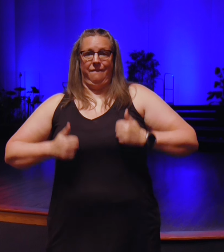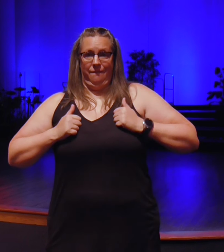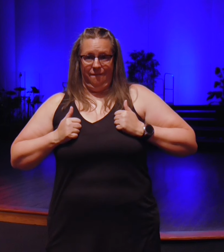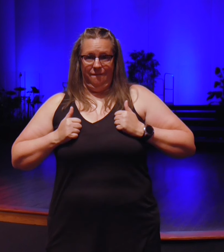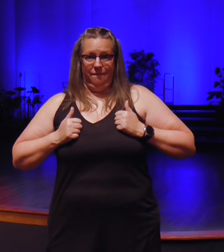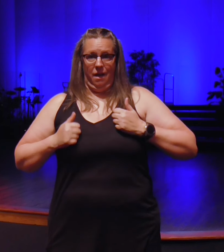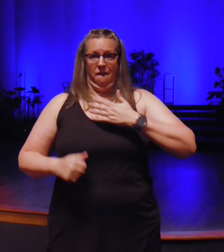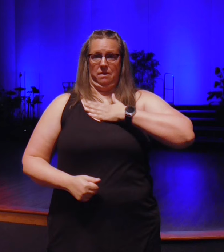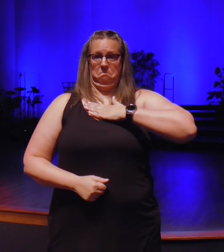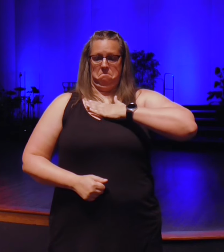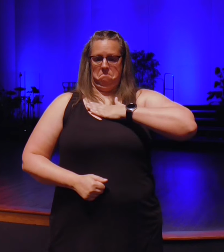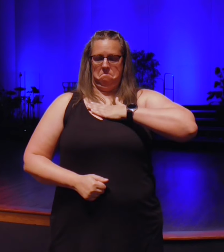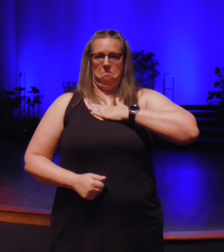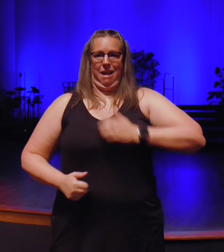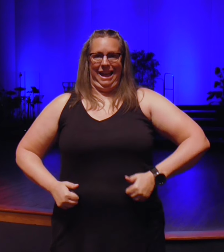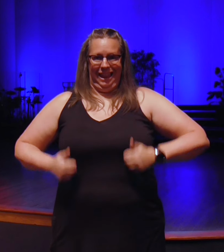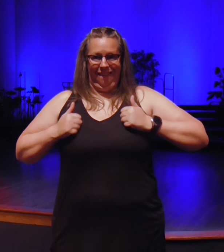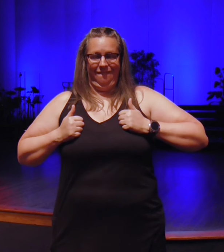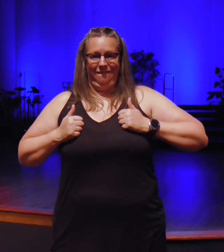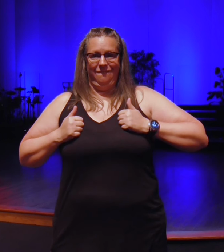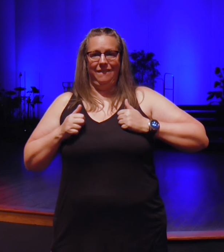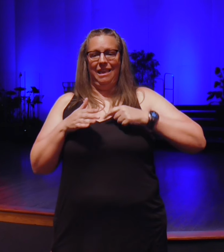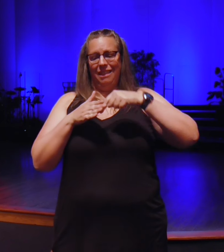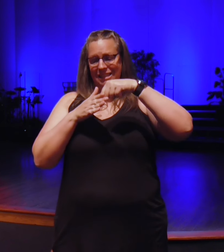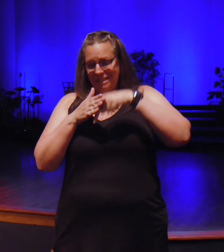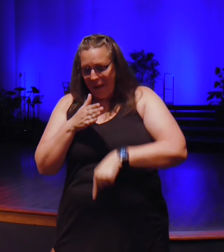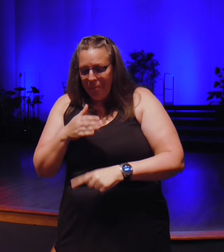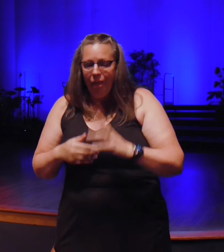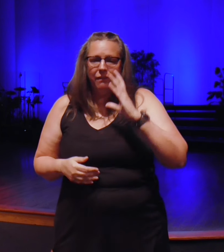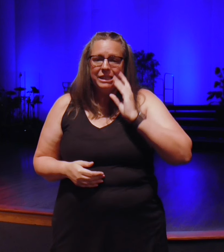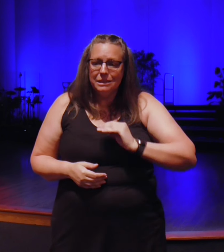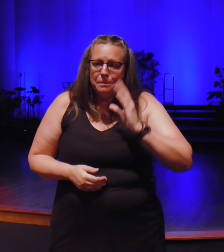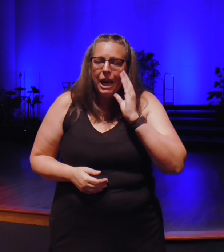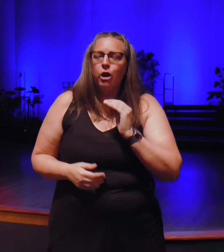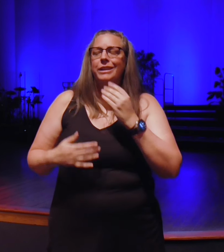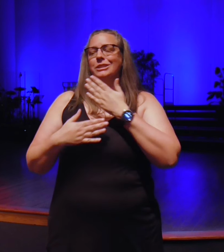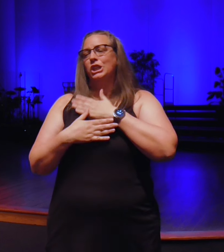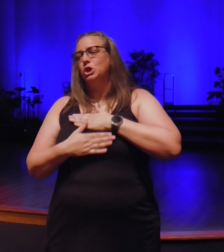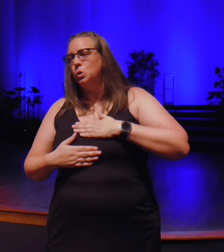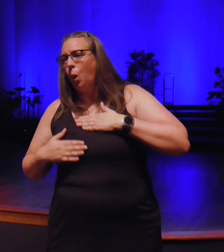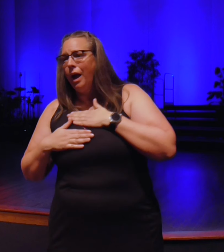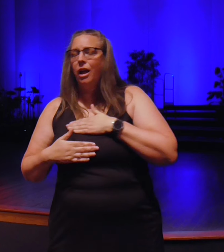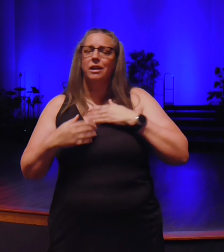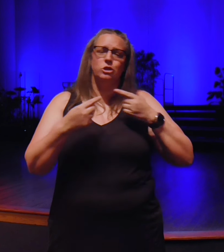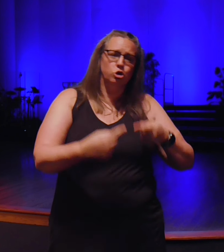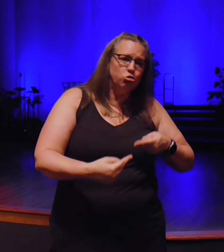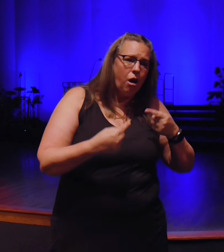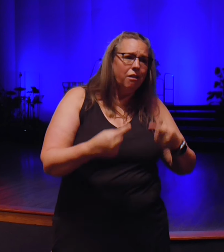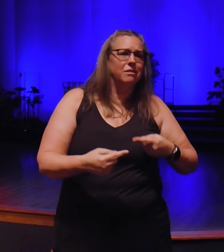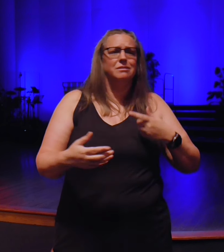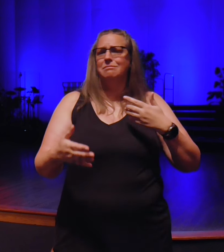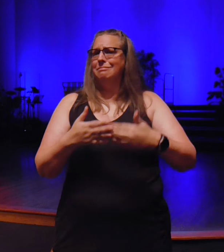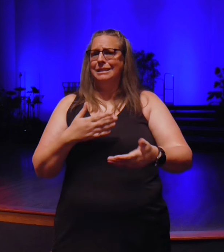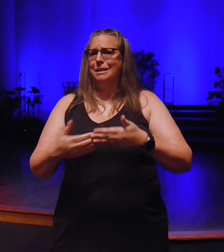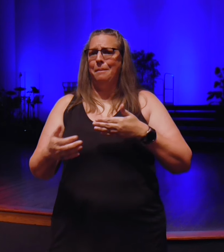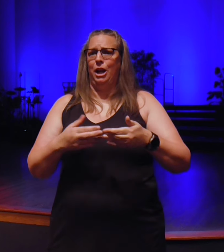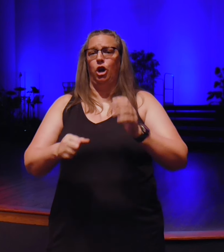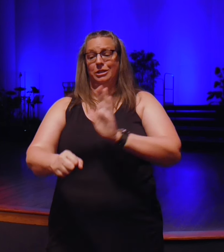the depth of your experience, every joy and every toil. It's the song of